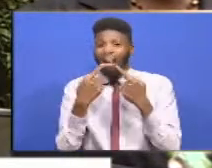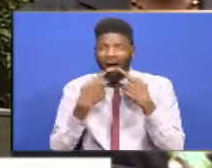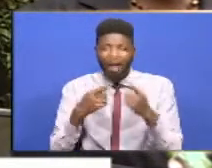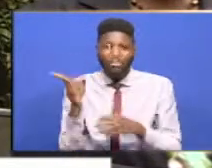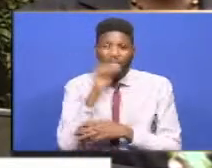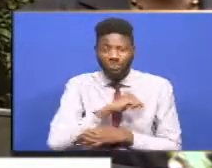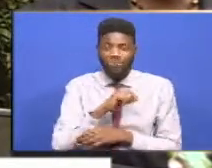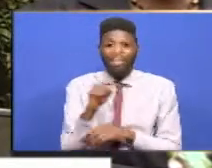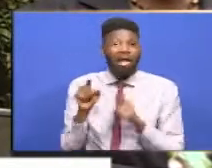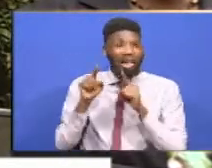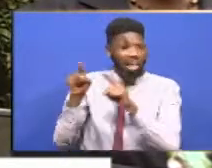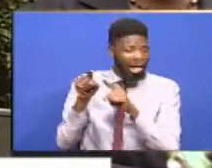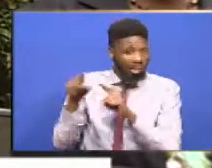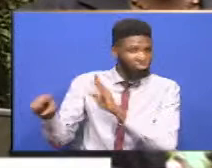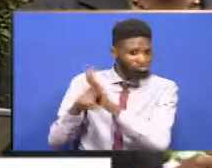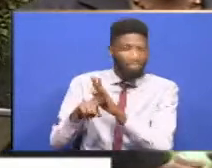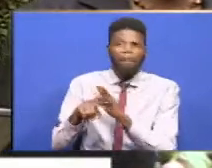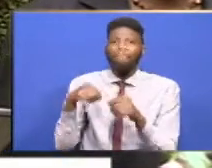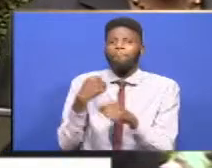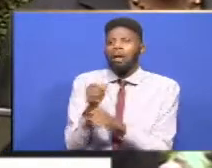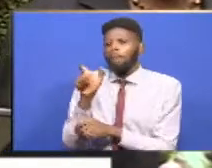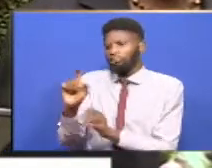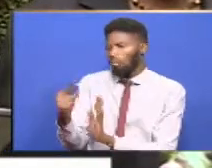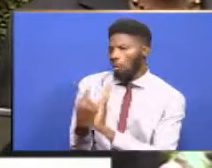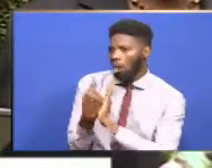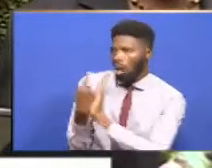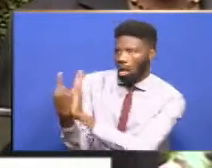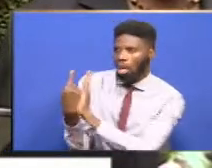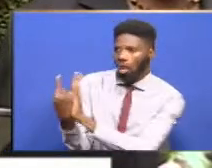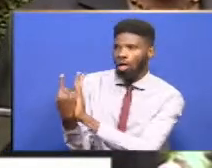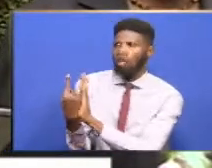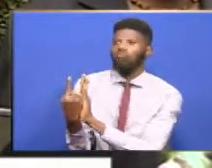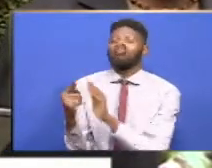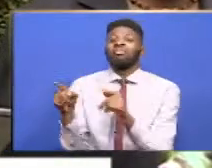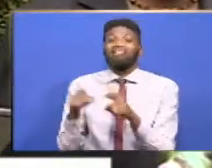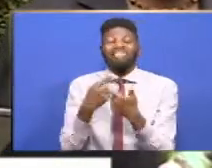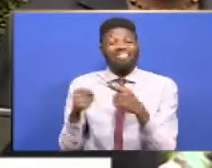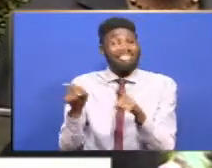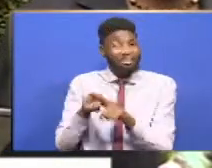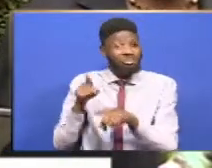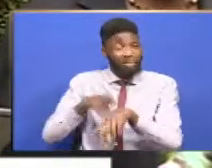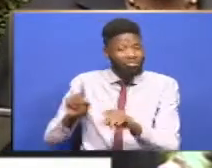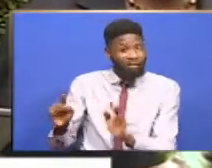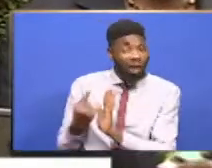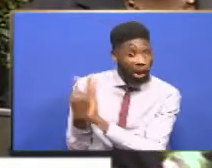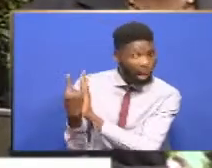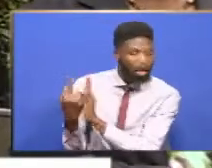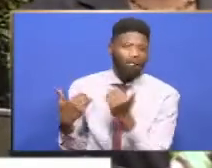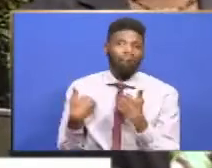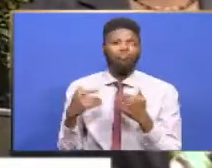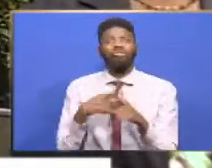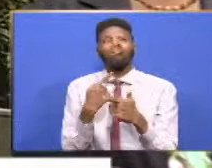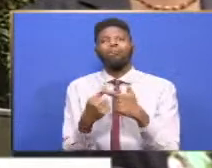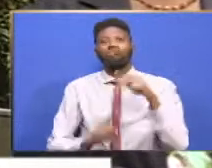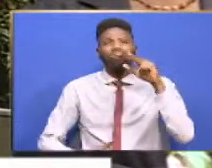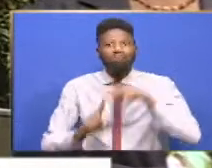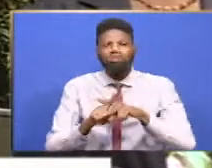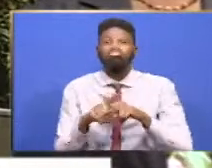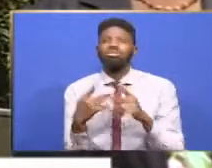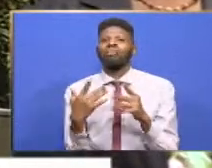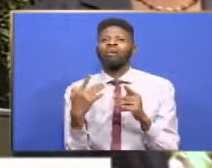stigma will lead to further isolation, and with isolation, and that will lead to either anxiety or